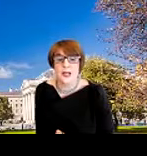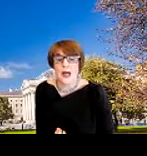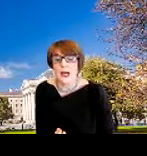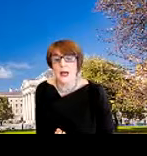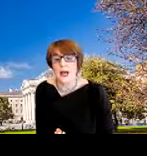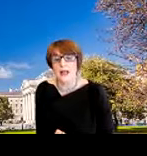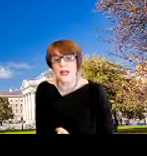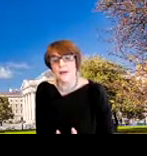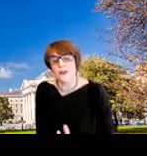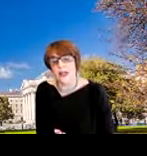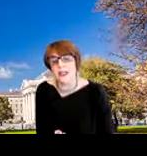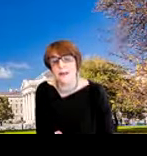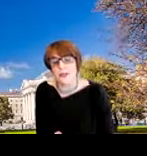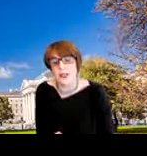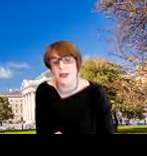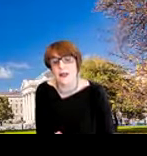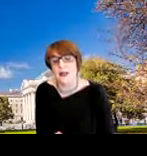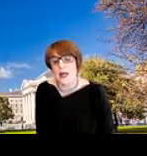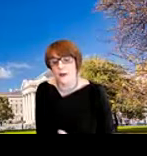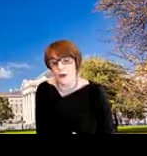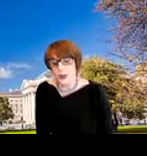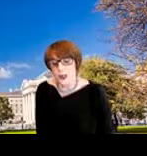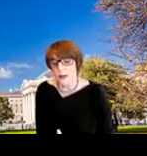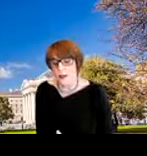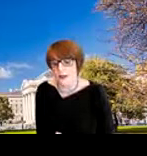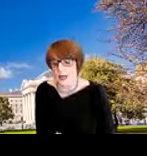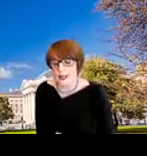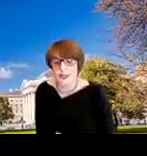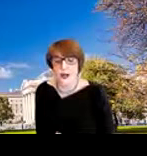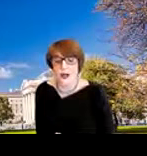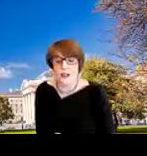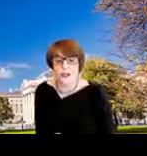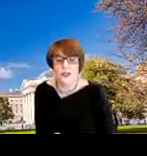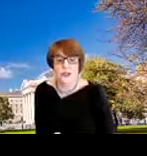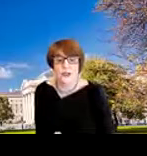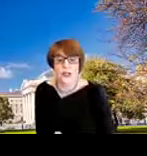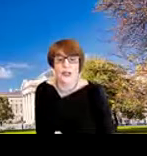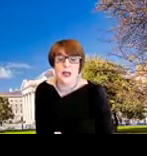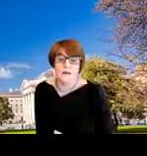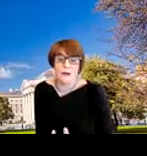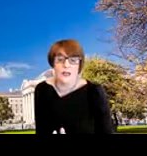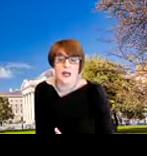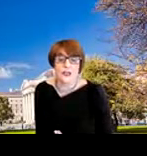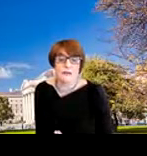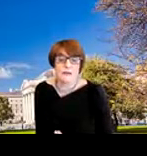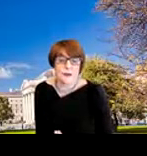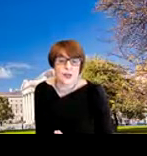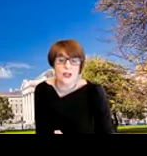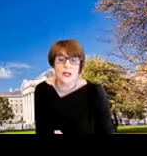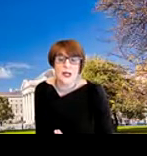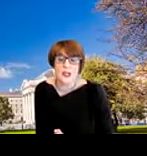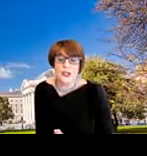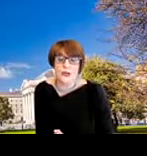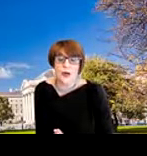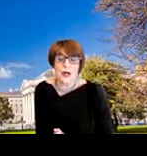responses, and advocated particularly, and working with Alison Harnett, who's here today from the National